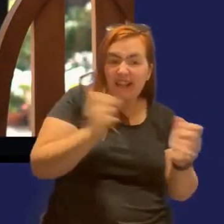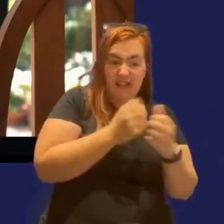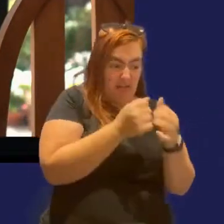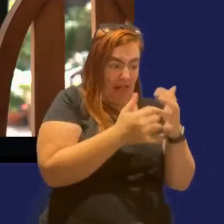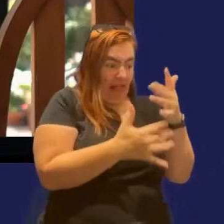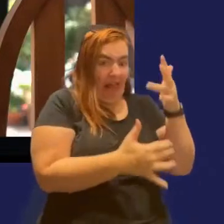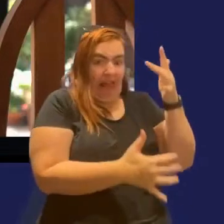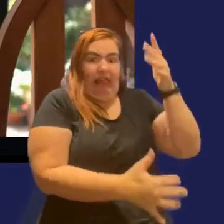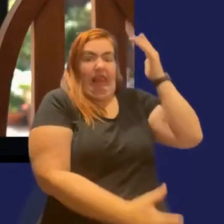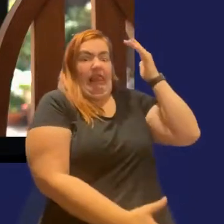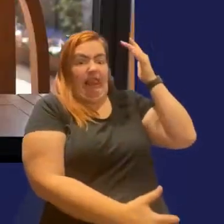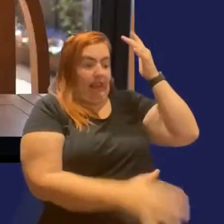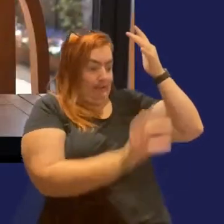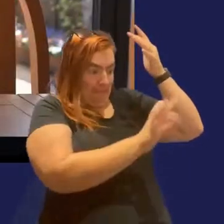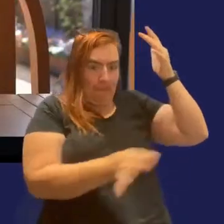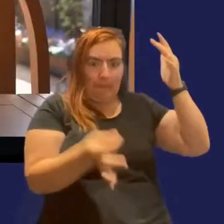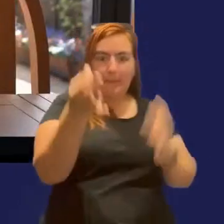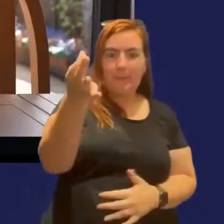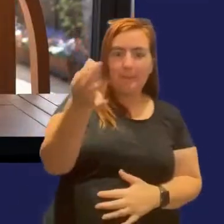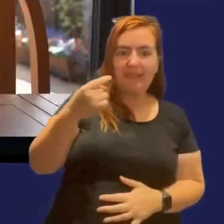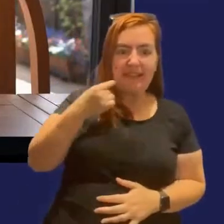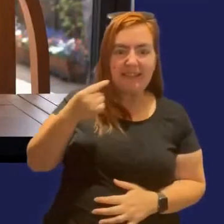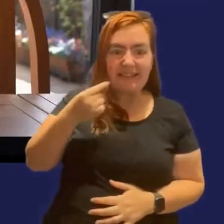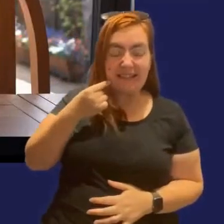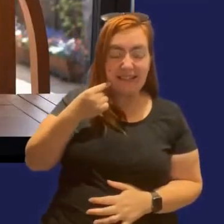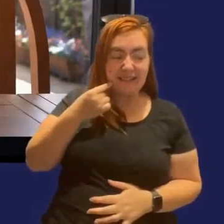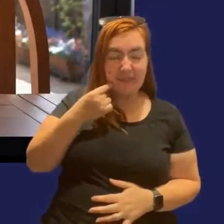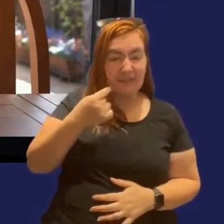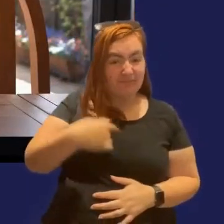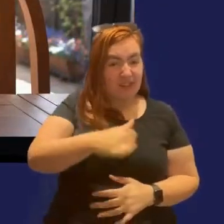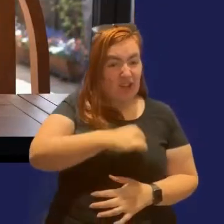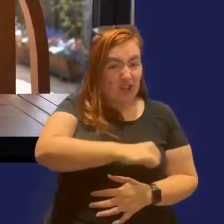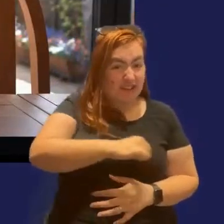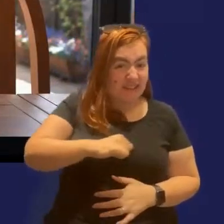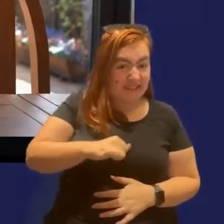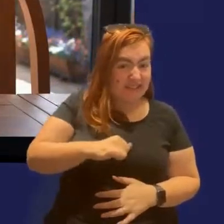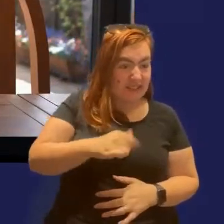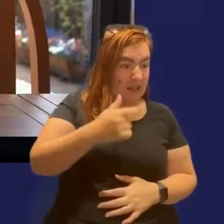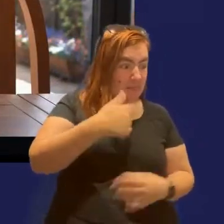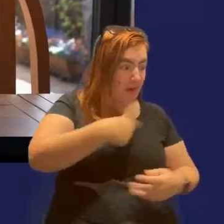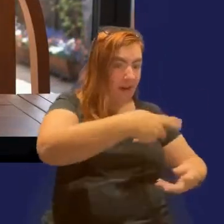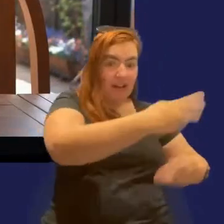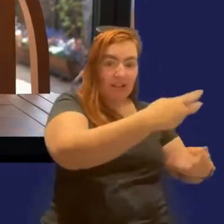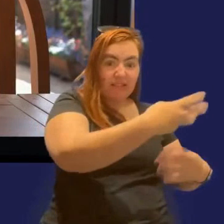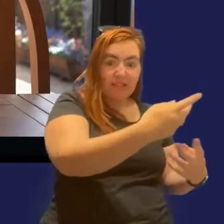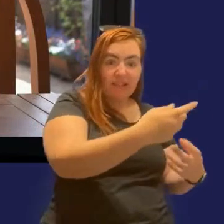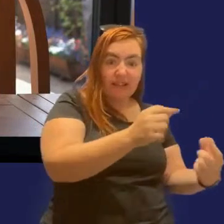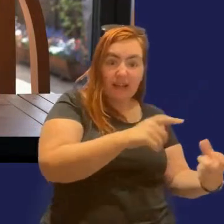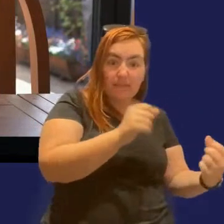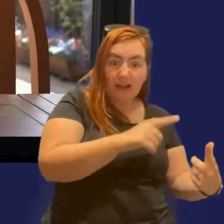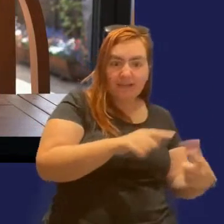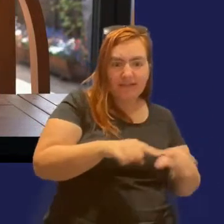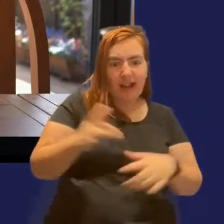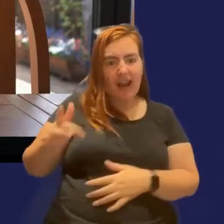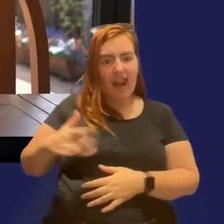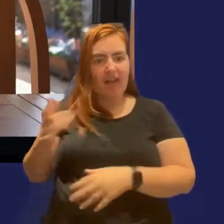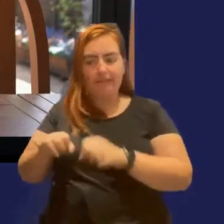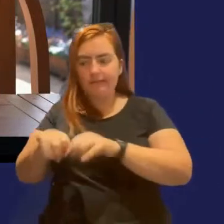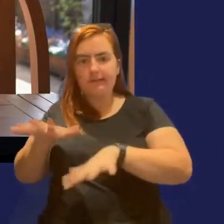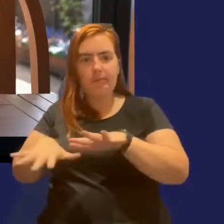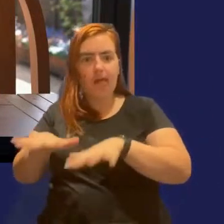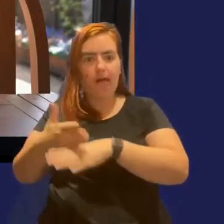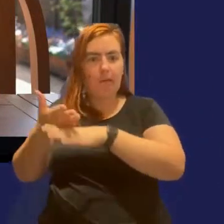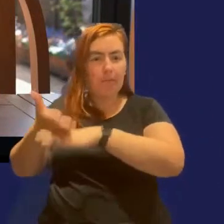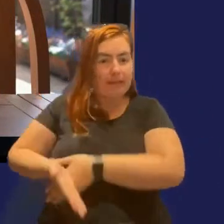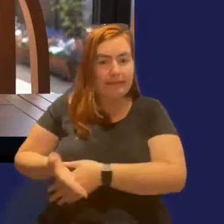our inboxes each day. And if I'm honest, my life can be a bit like my inbox. So much busyness,